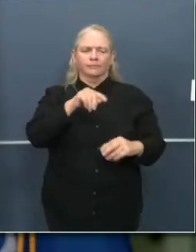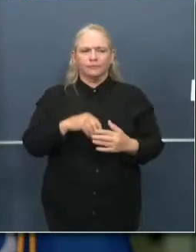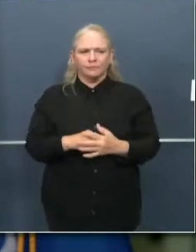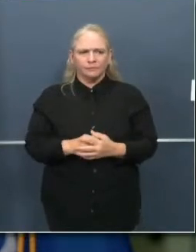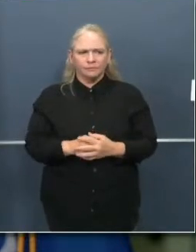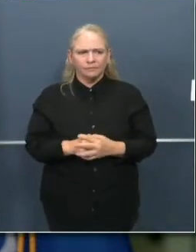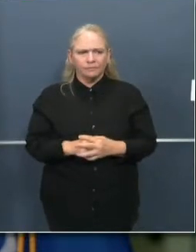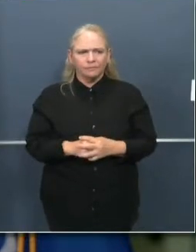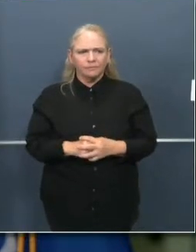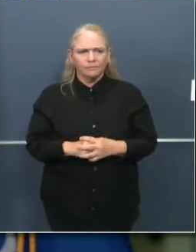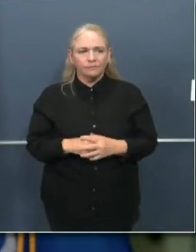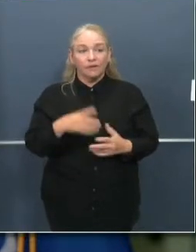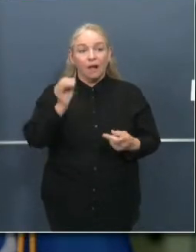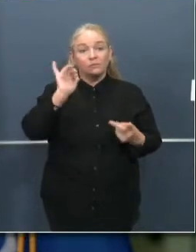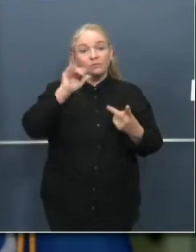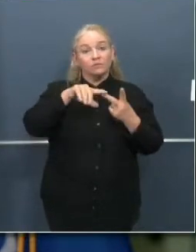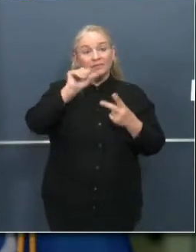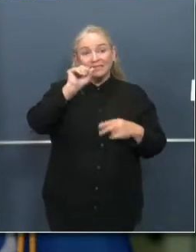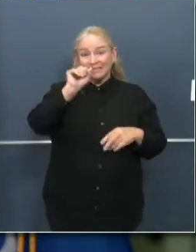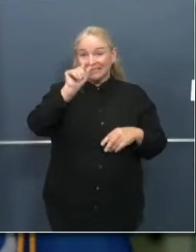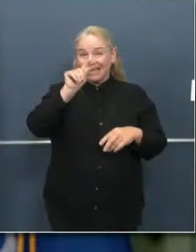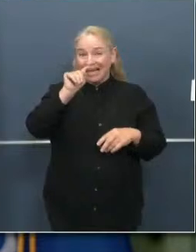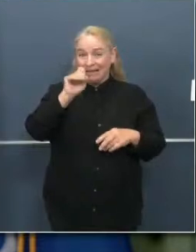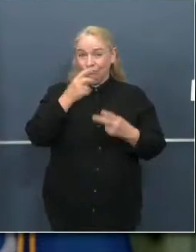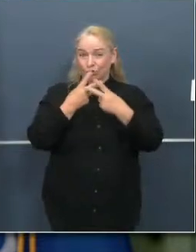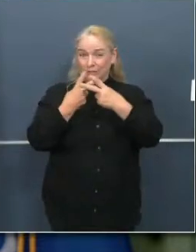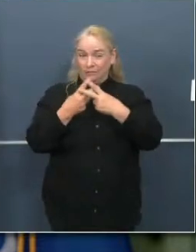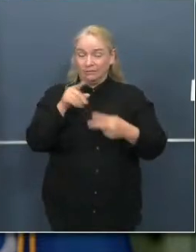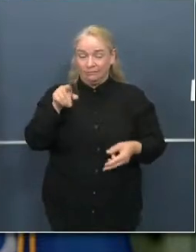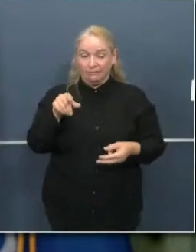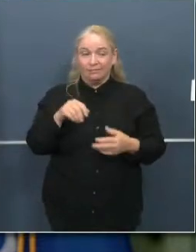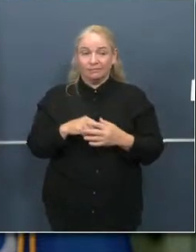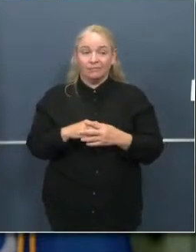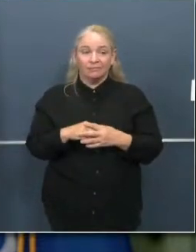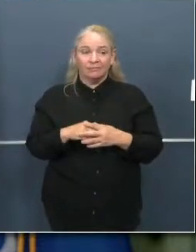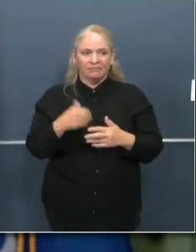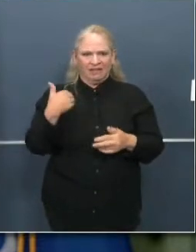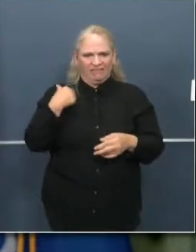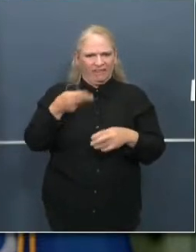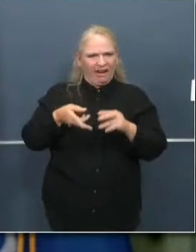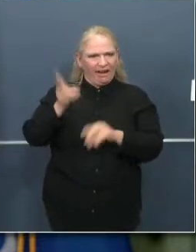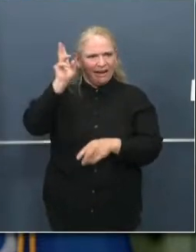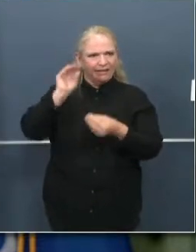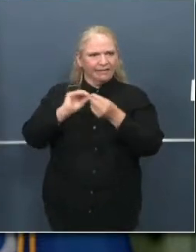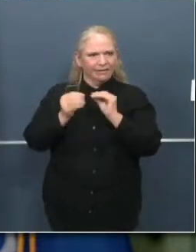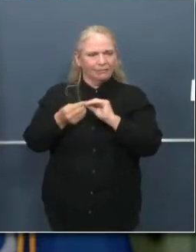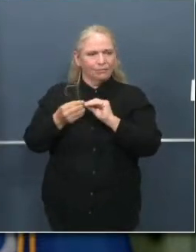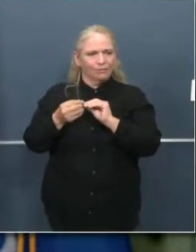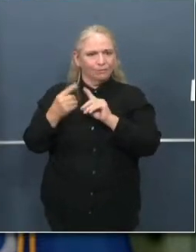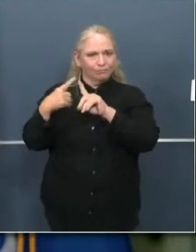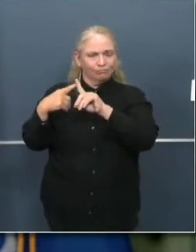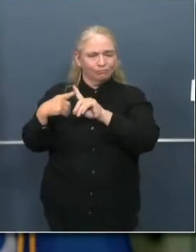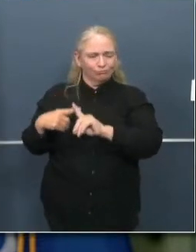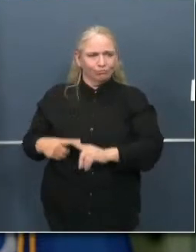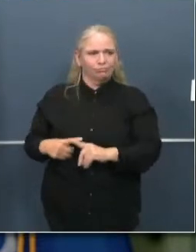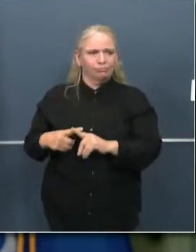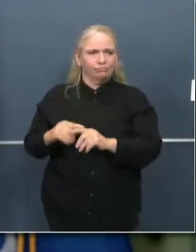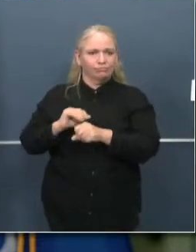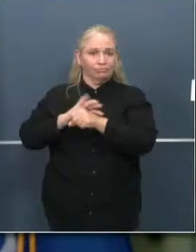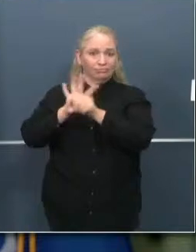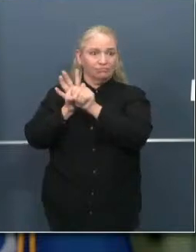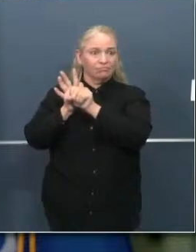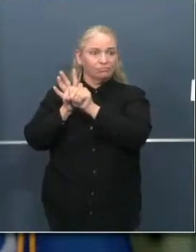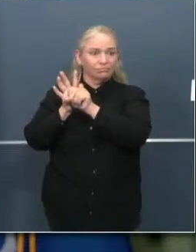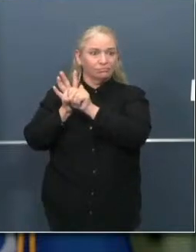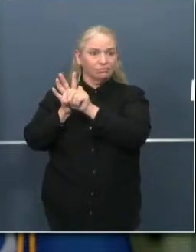Yeah. Let me take the latter part of your question. That's certainly the case. We've long-standingly had a relationship, San Quentin,